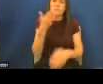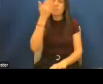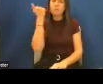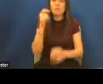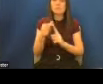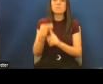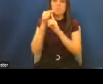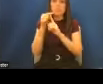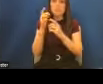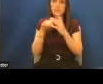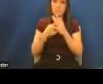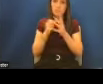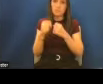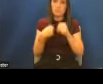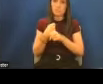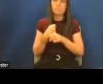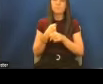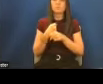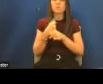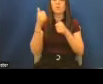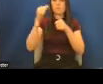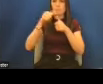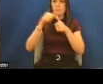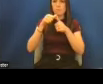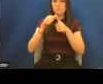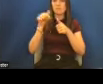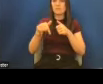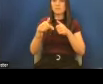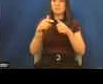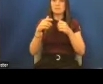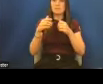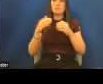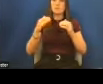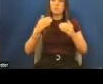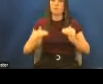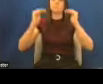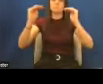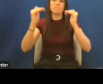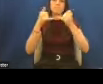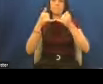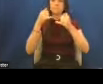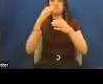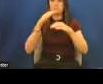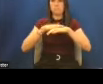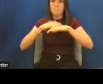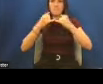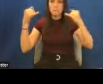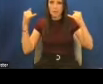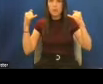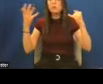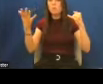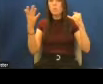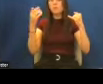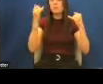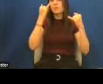year. That, okay, remember this one has a highest basal. And I want to show you the impact of these things that really don't seem